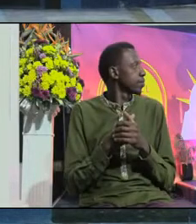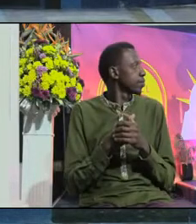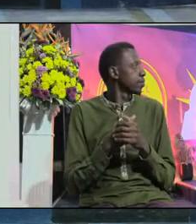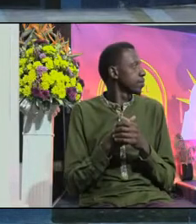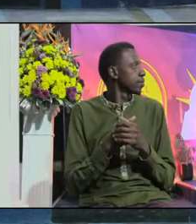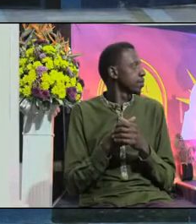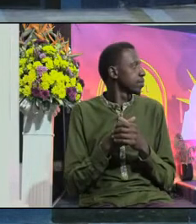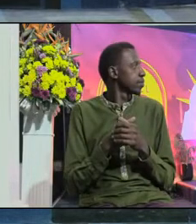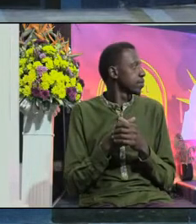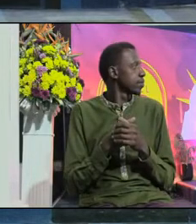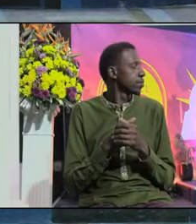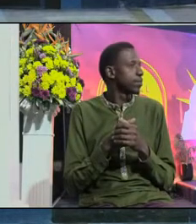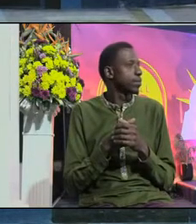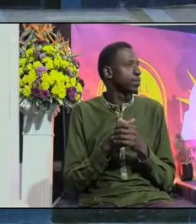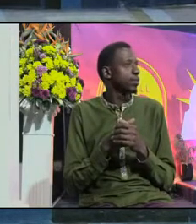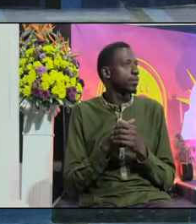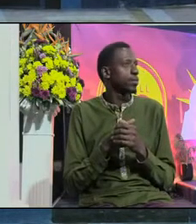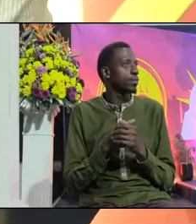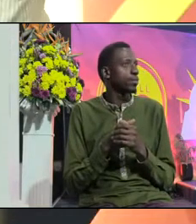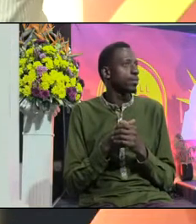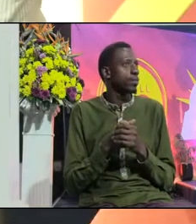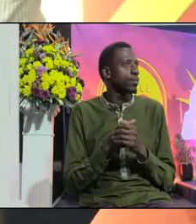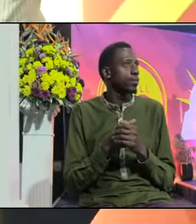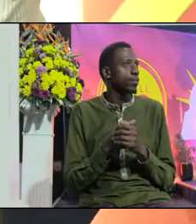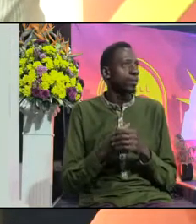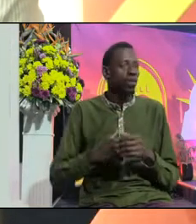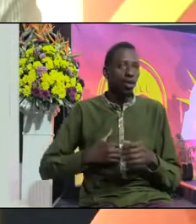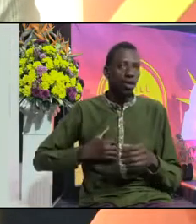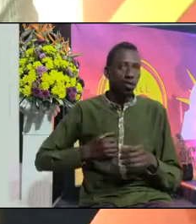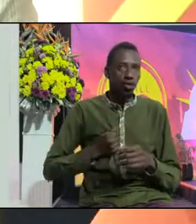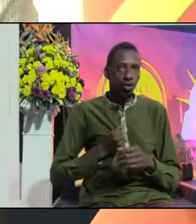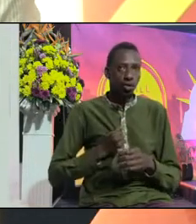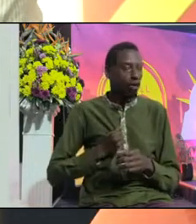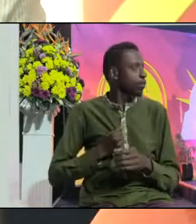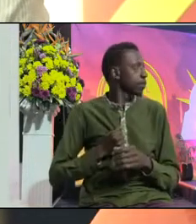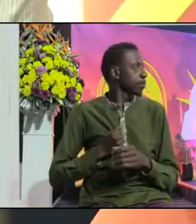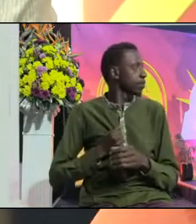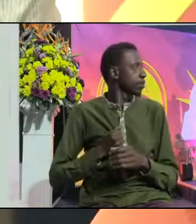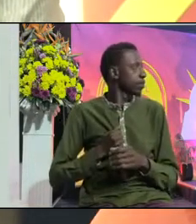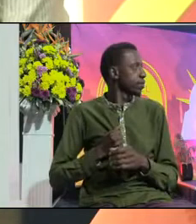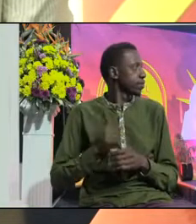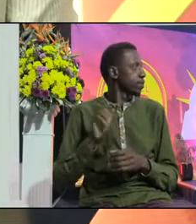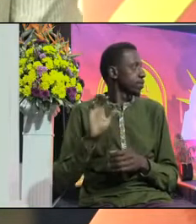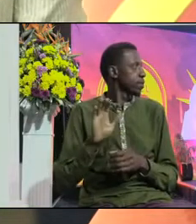Joseph's father, as we call them back